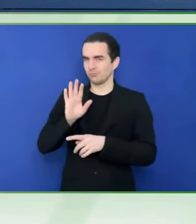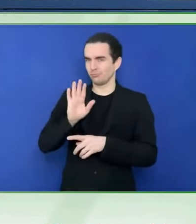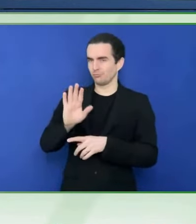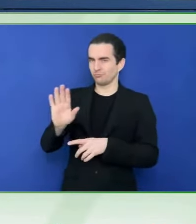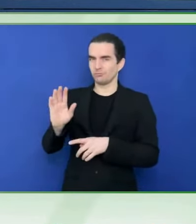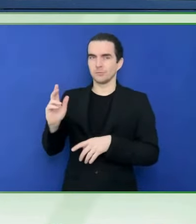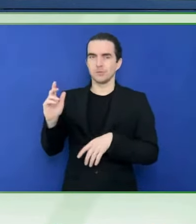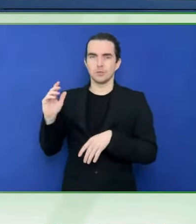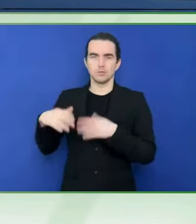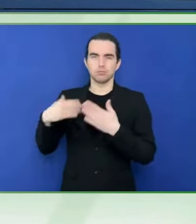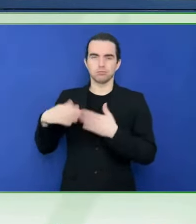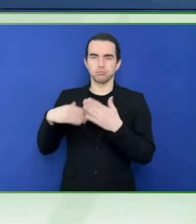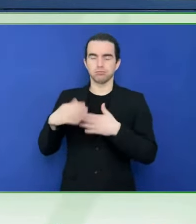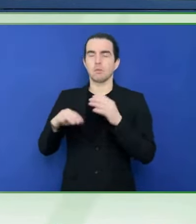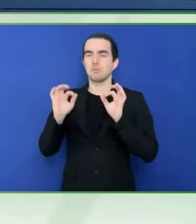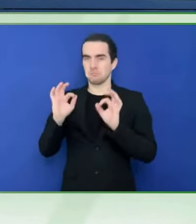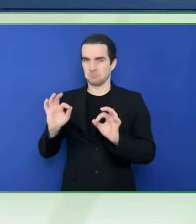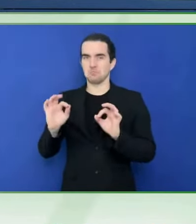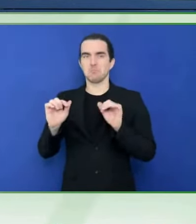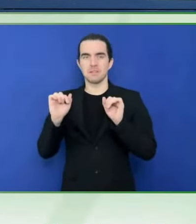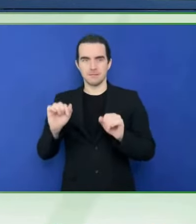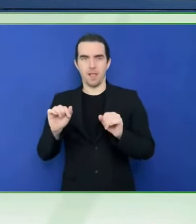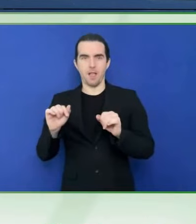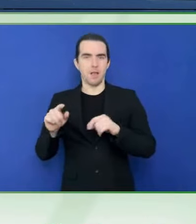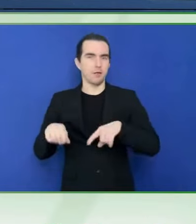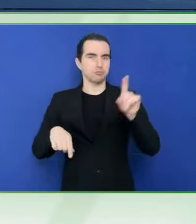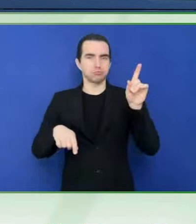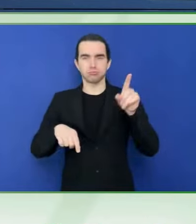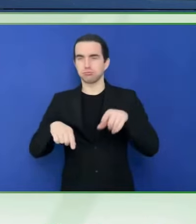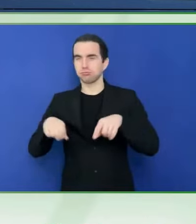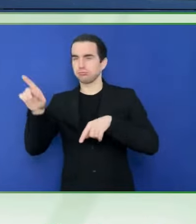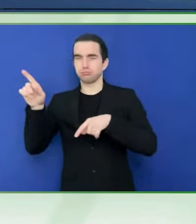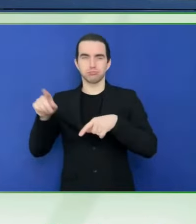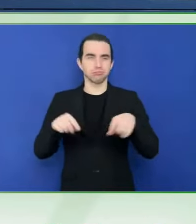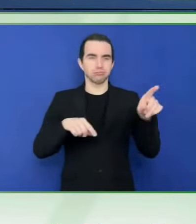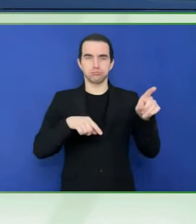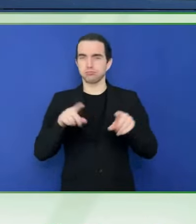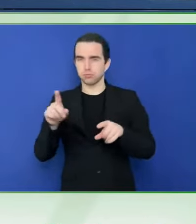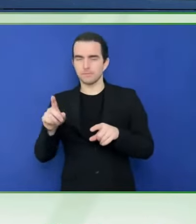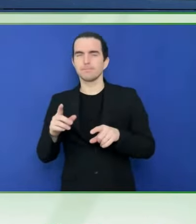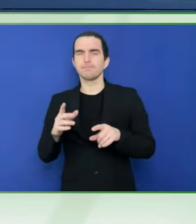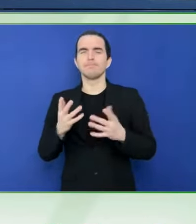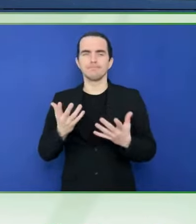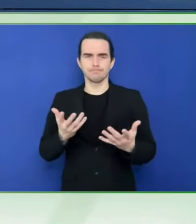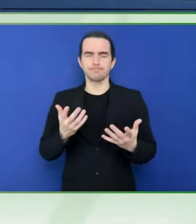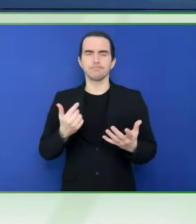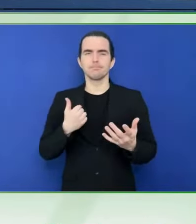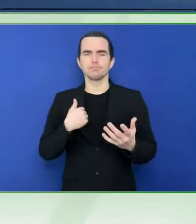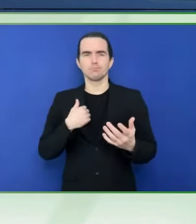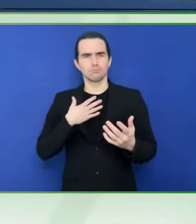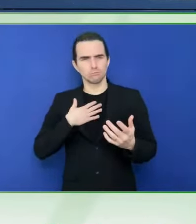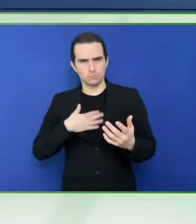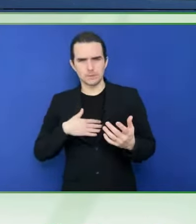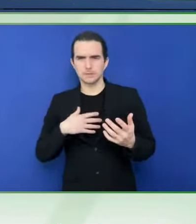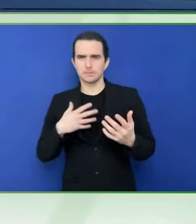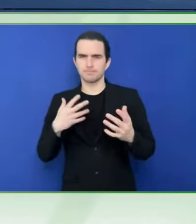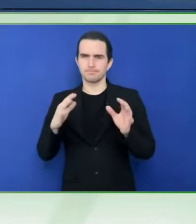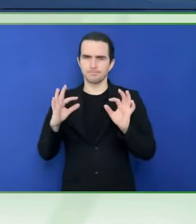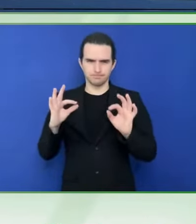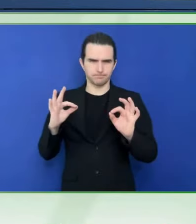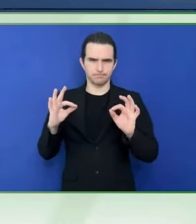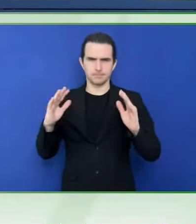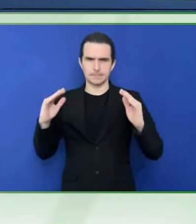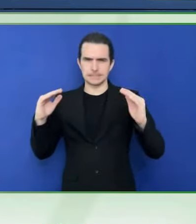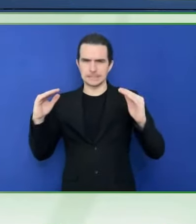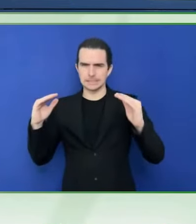strategy leading us towards the full accessibility of our services. We didn't do